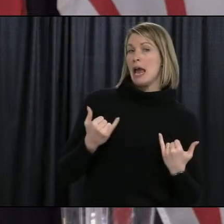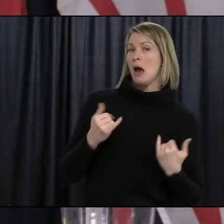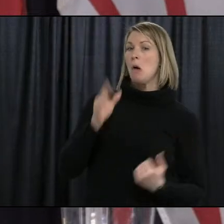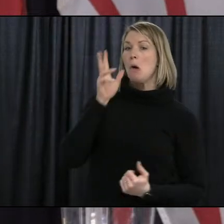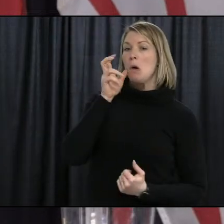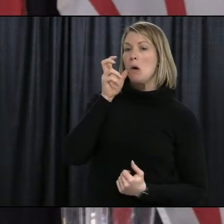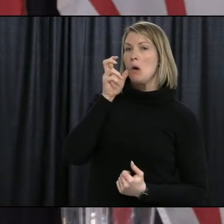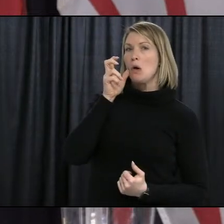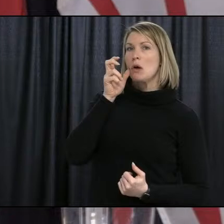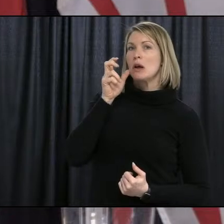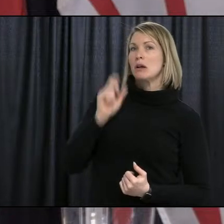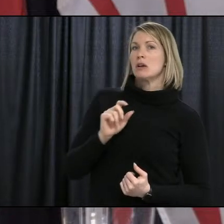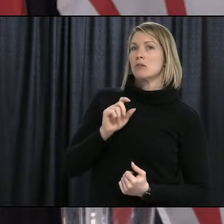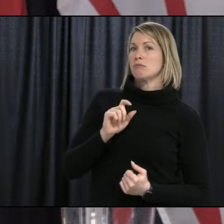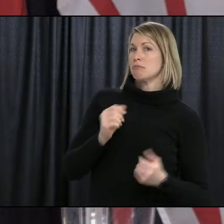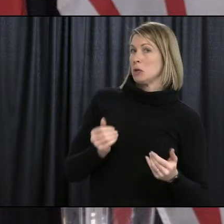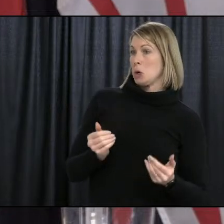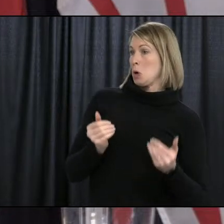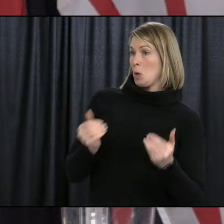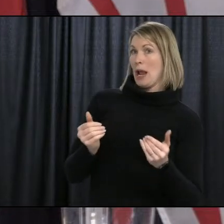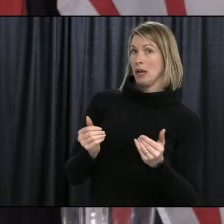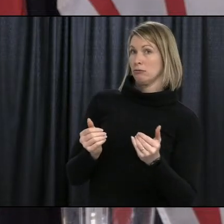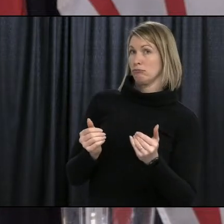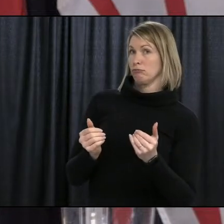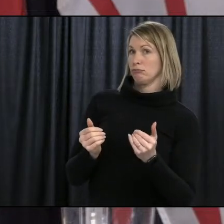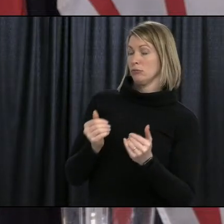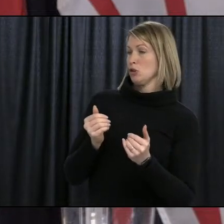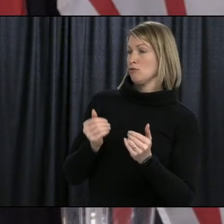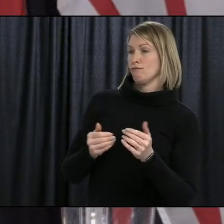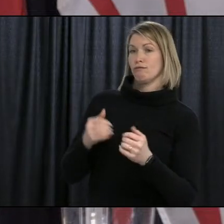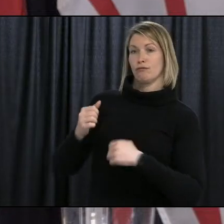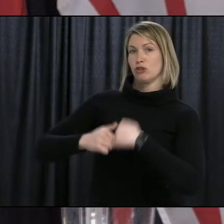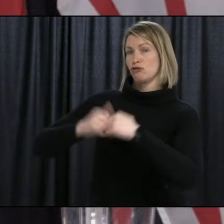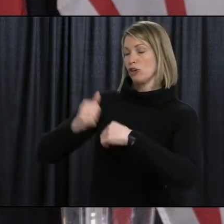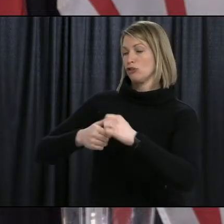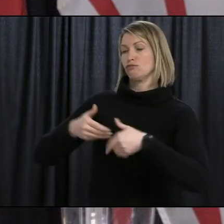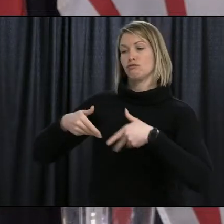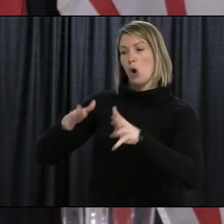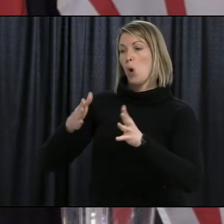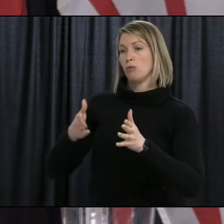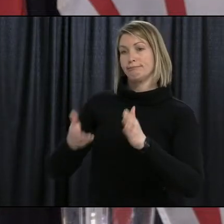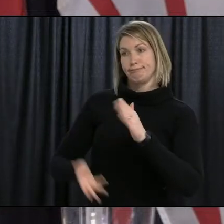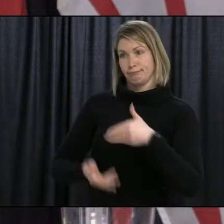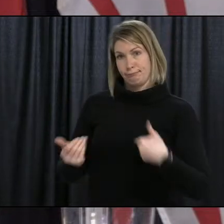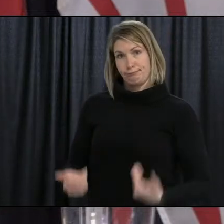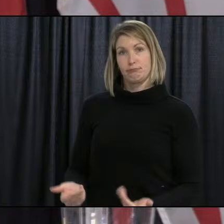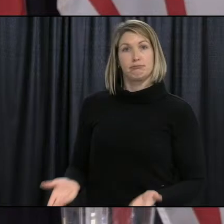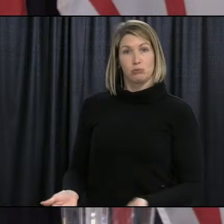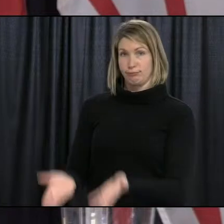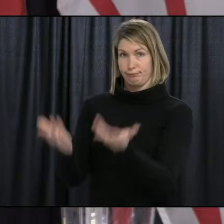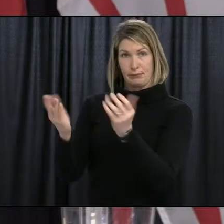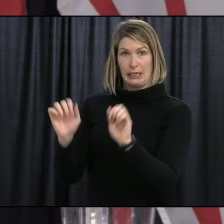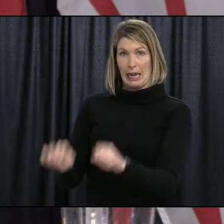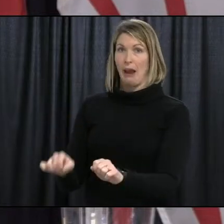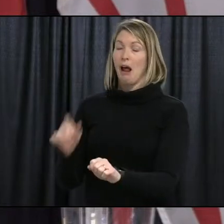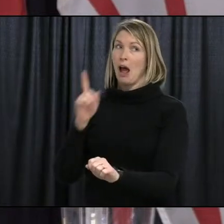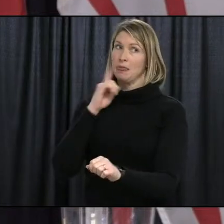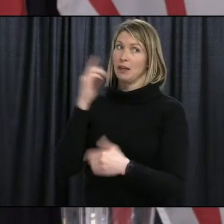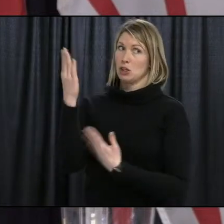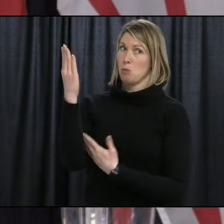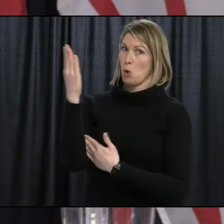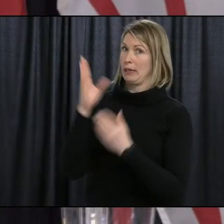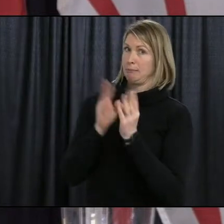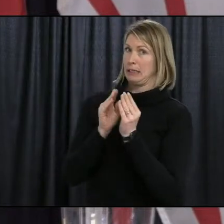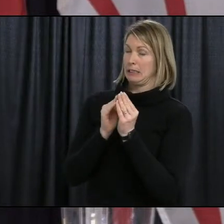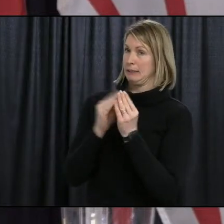any delays with respect to that. The minister, I believe, spoke to it this morning and is prepared to speak to it again. So that can